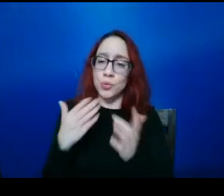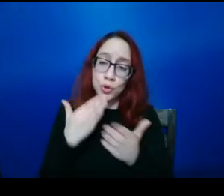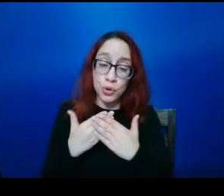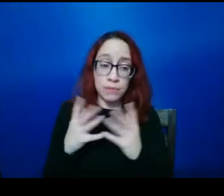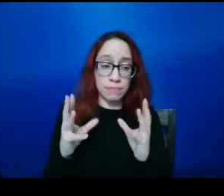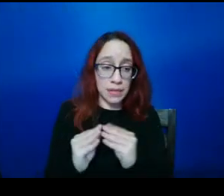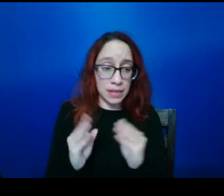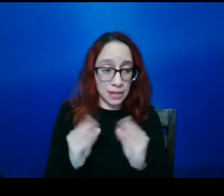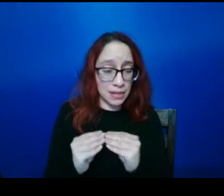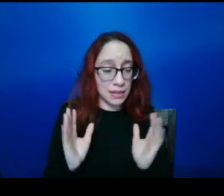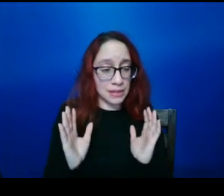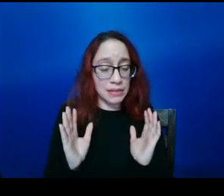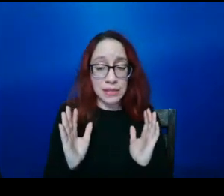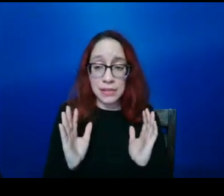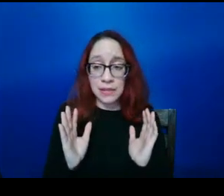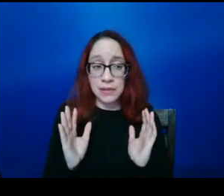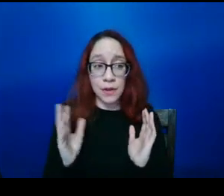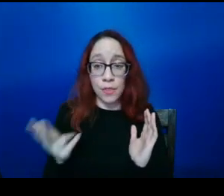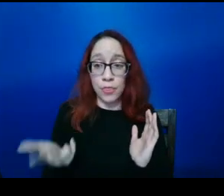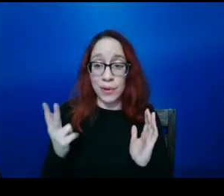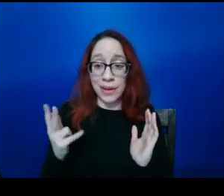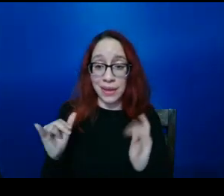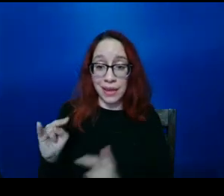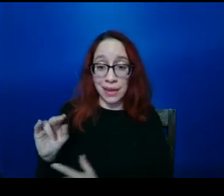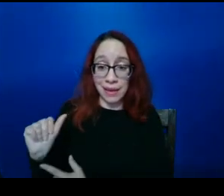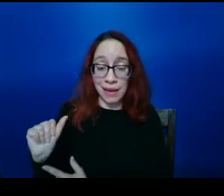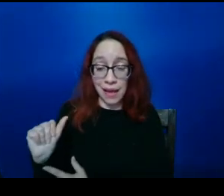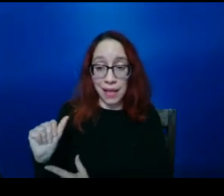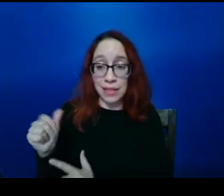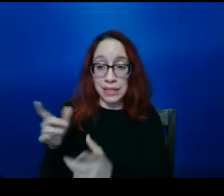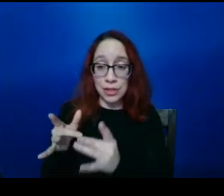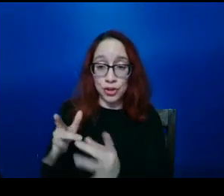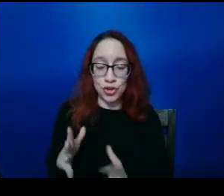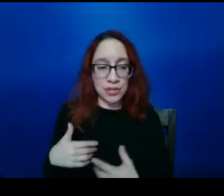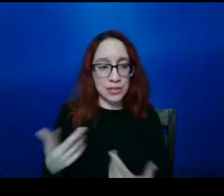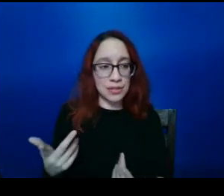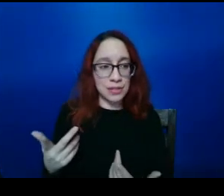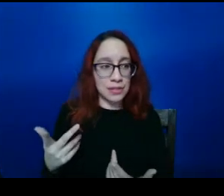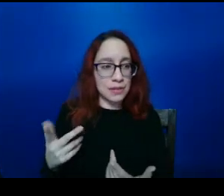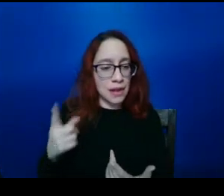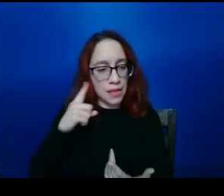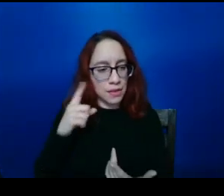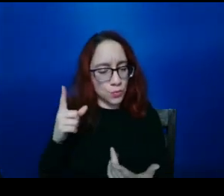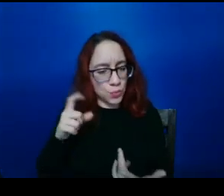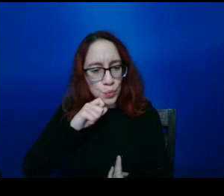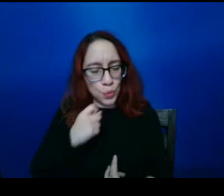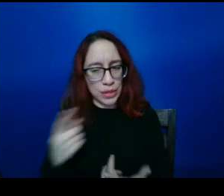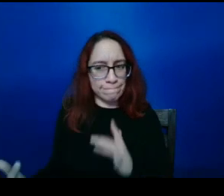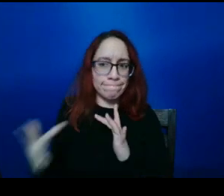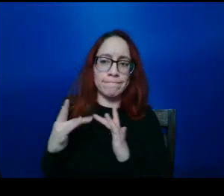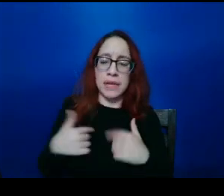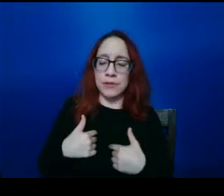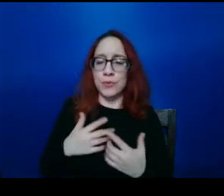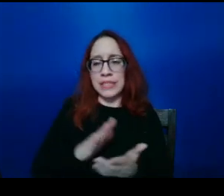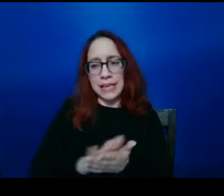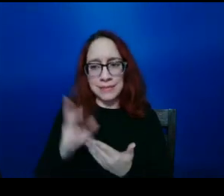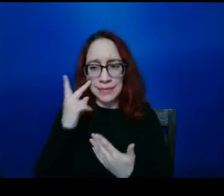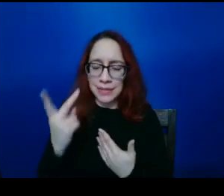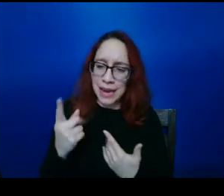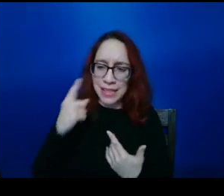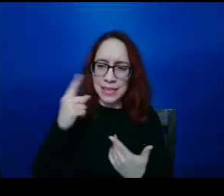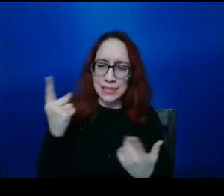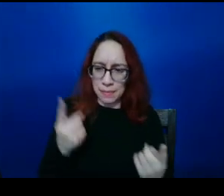productive three Inca leaders with him and on his initiative, which I thought was pretty cool. So it was nice to see that. I think